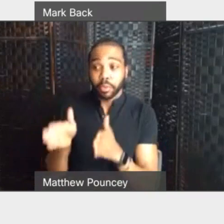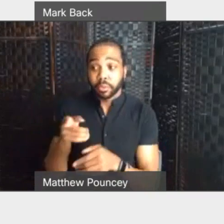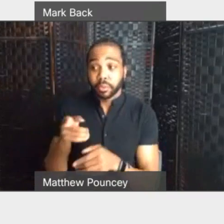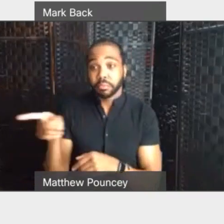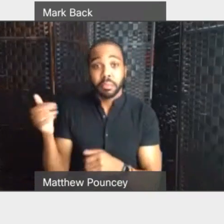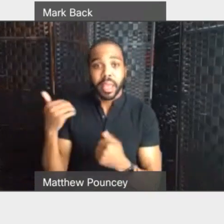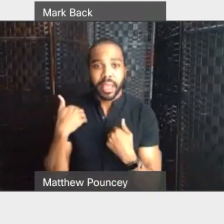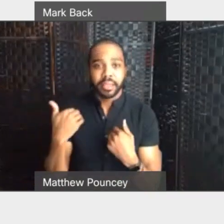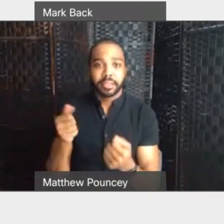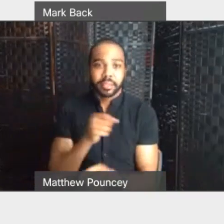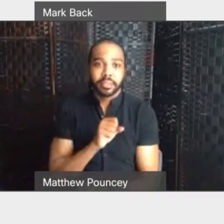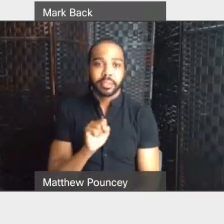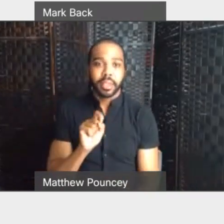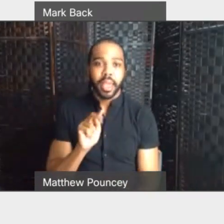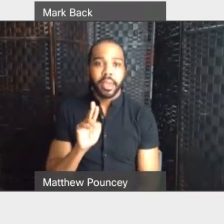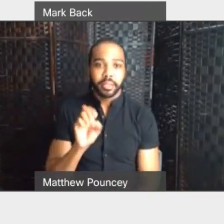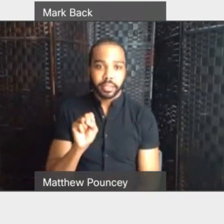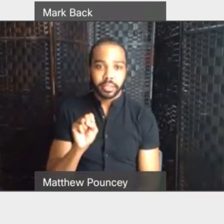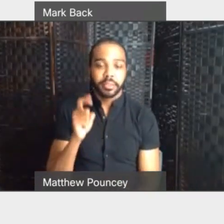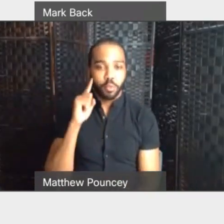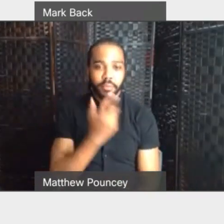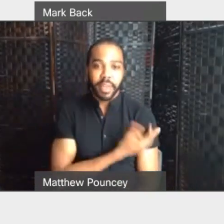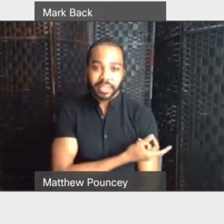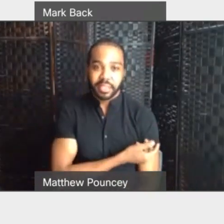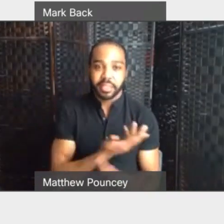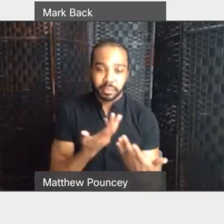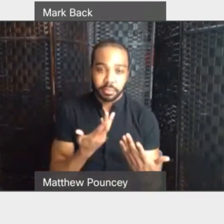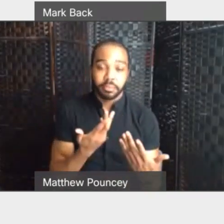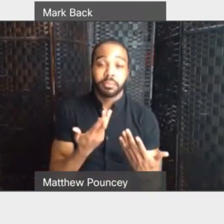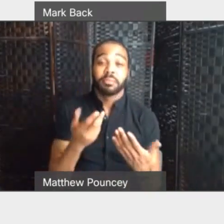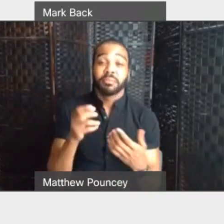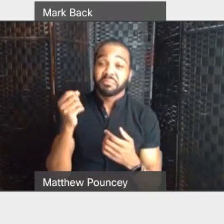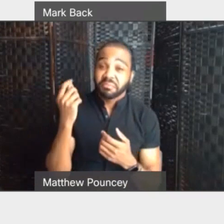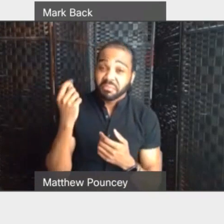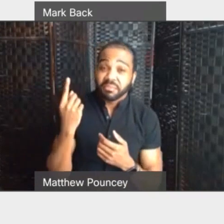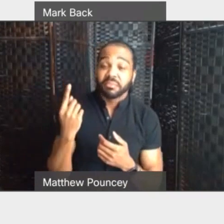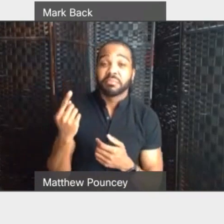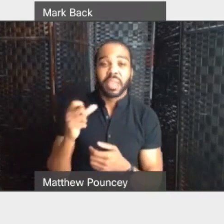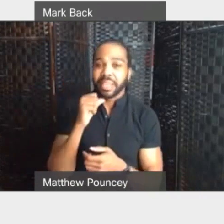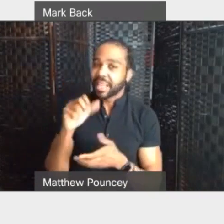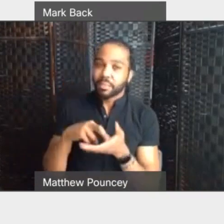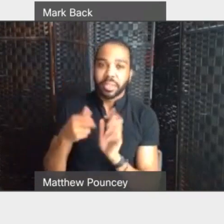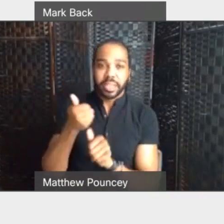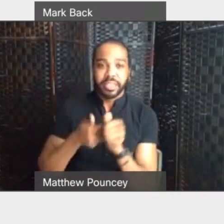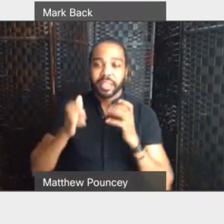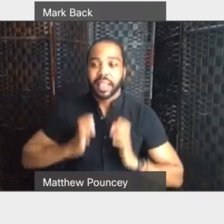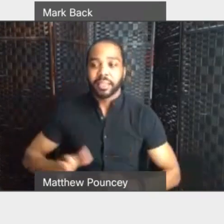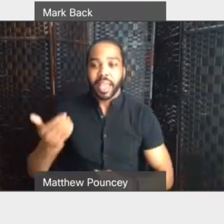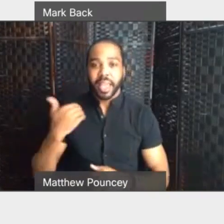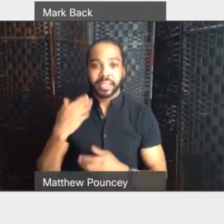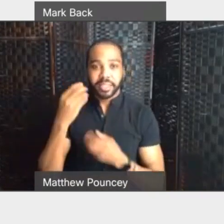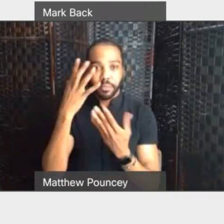status. With that said, not every person has data entered so far